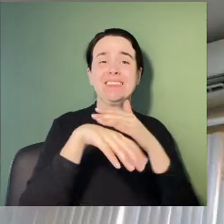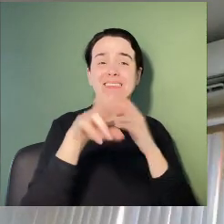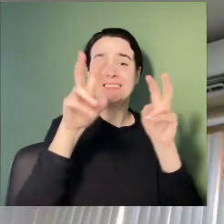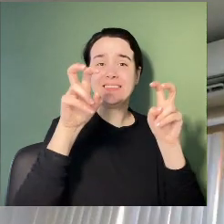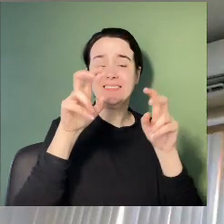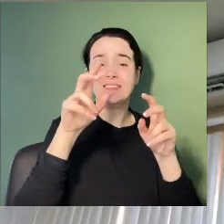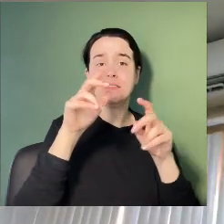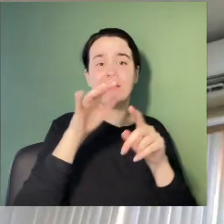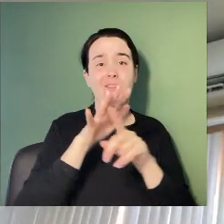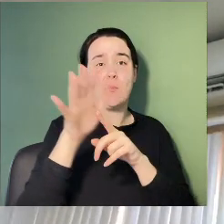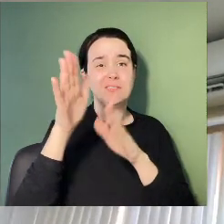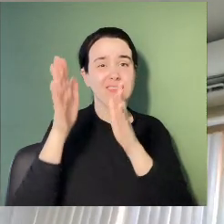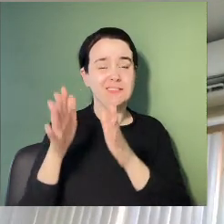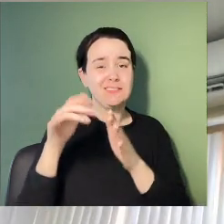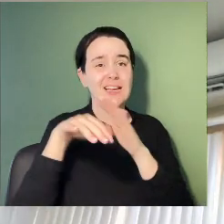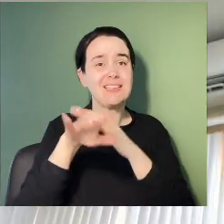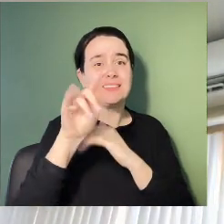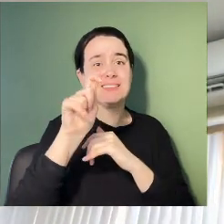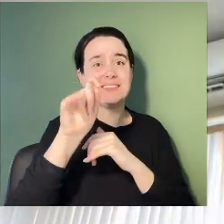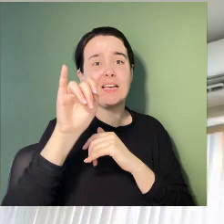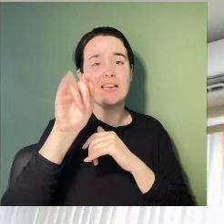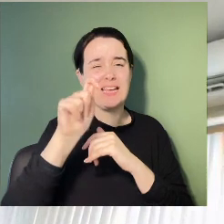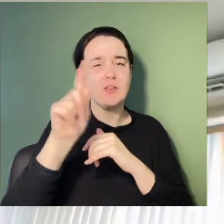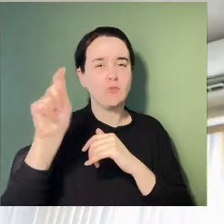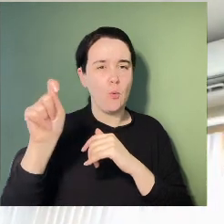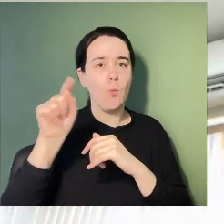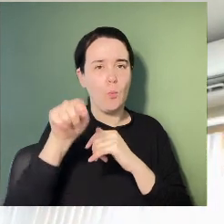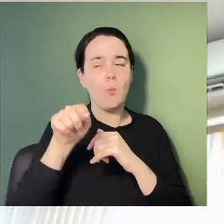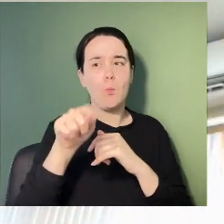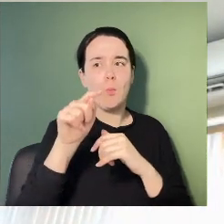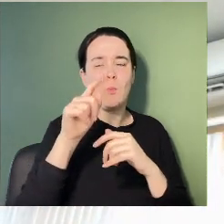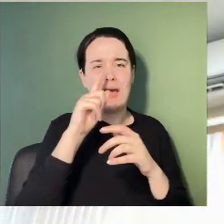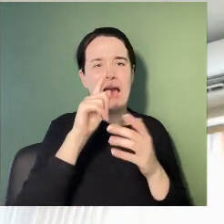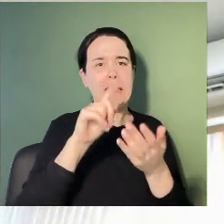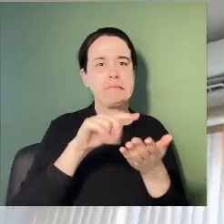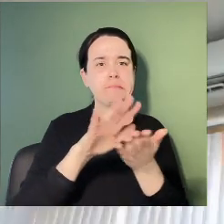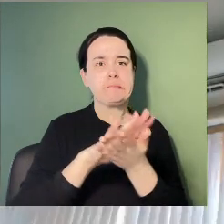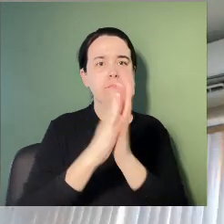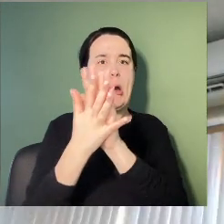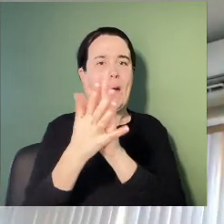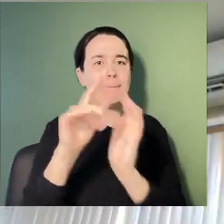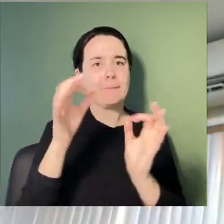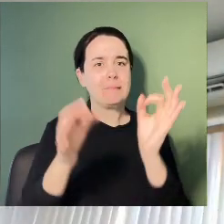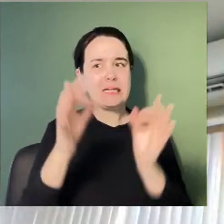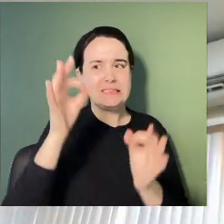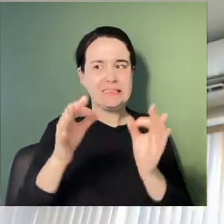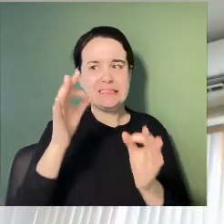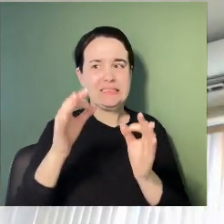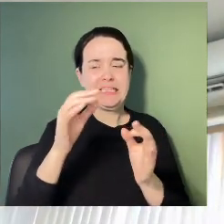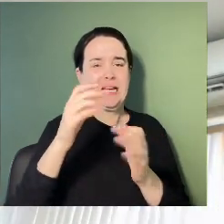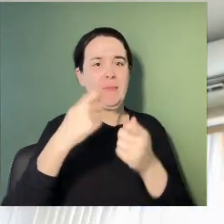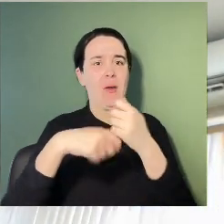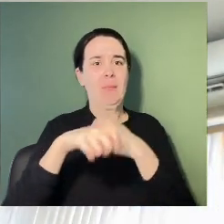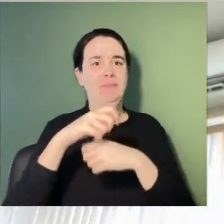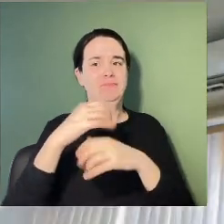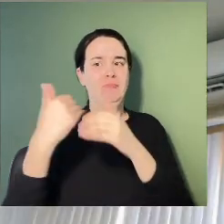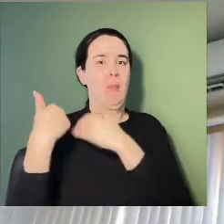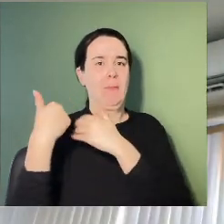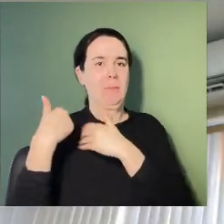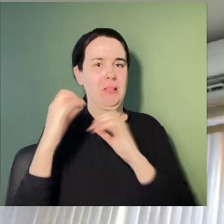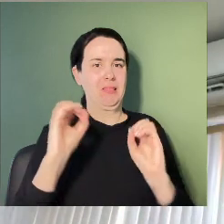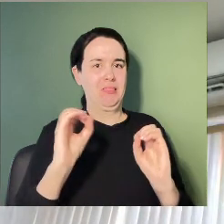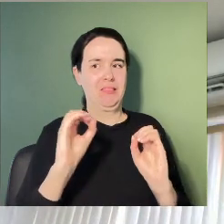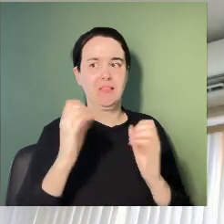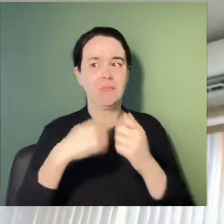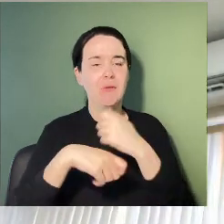concern is more that you will get spending to these spaces that are unaccounted for and coming from